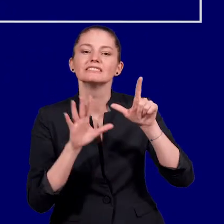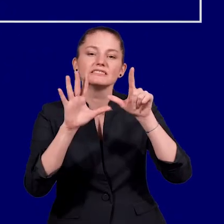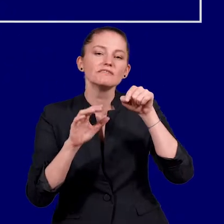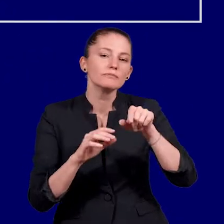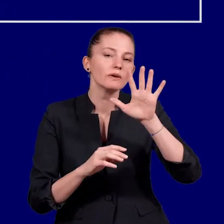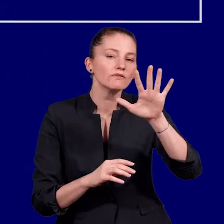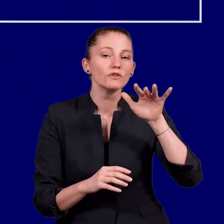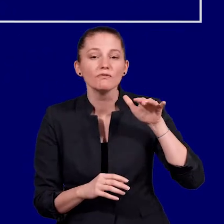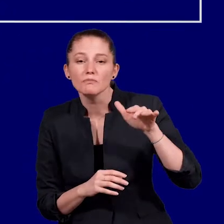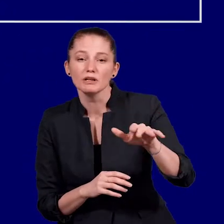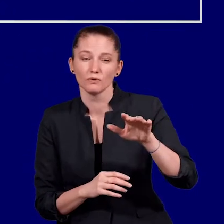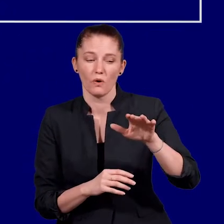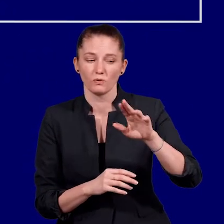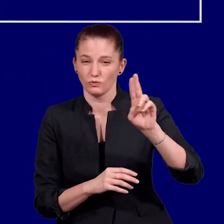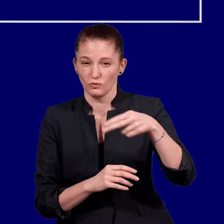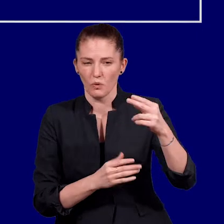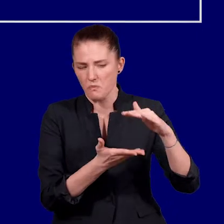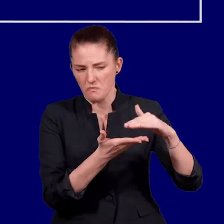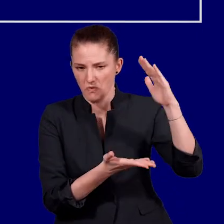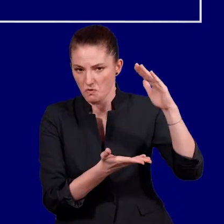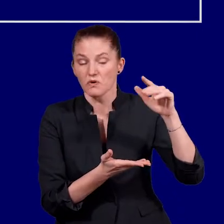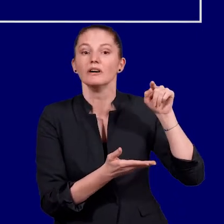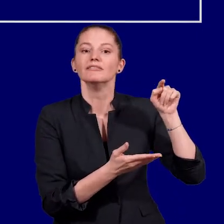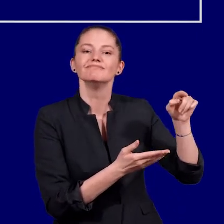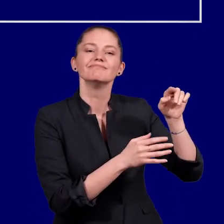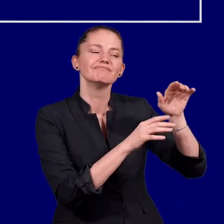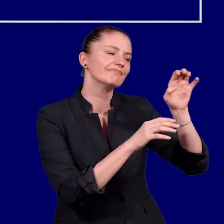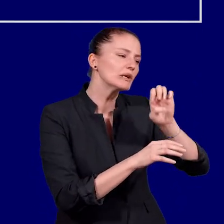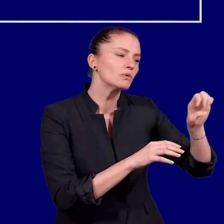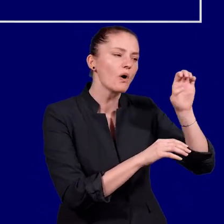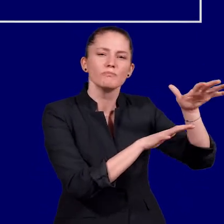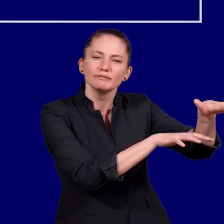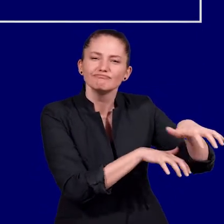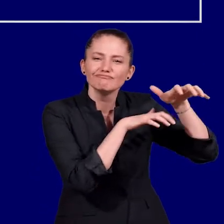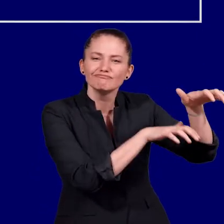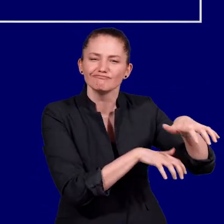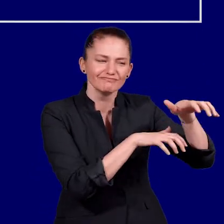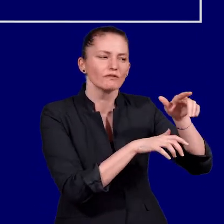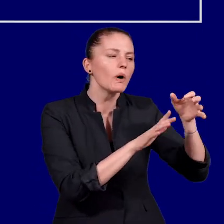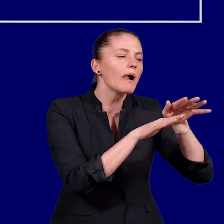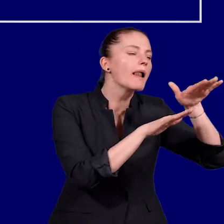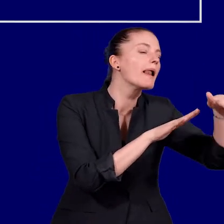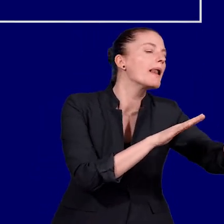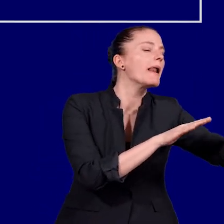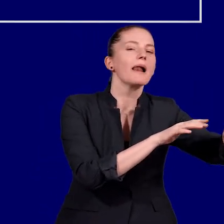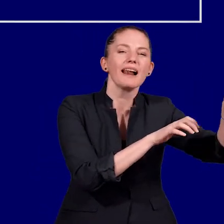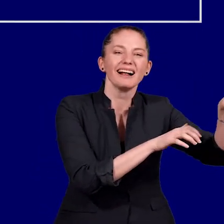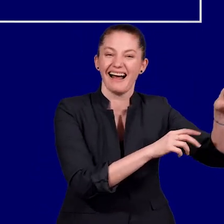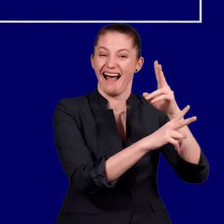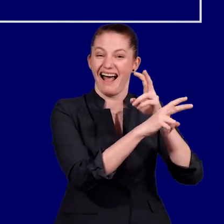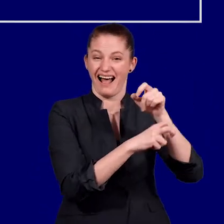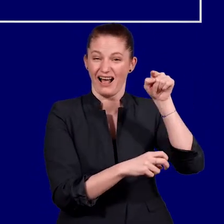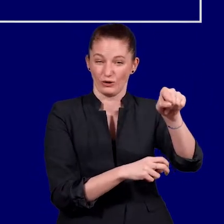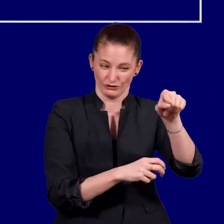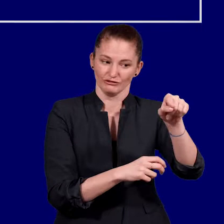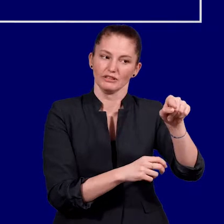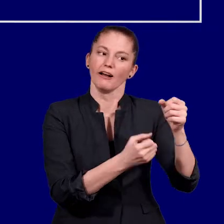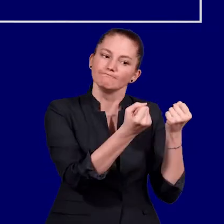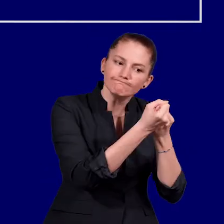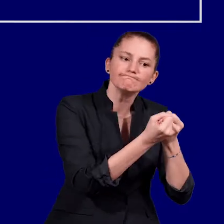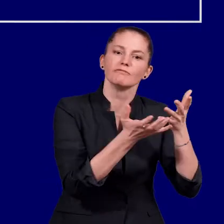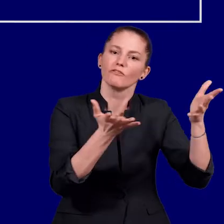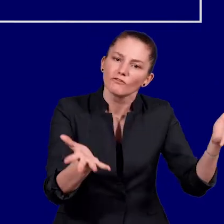€7.5 million of the European Agricultural Fund for Rural Development have been used in Austria to